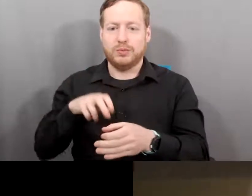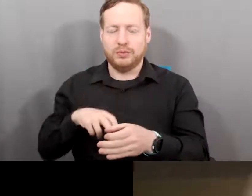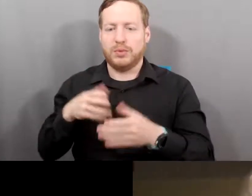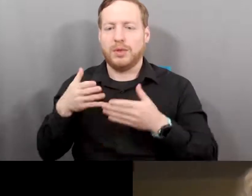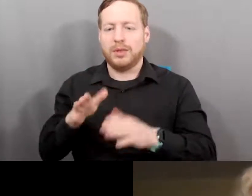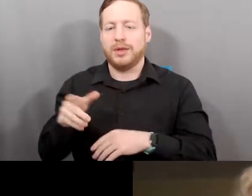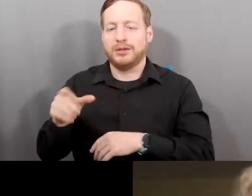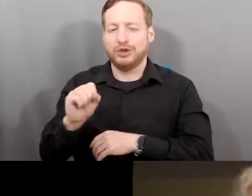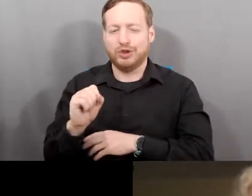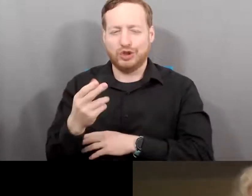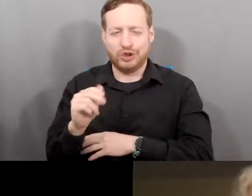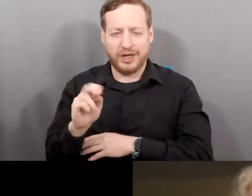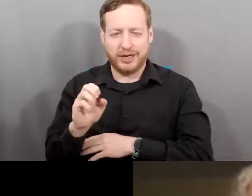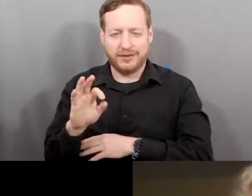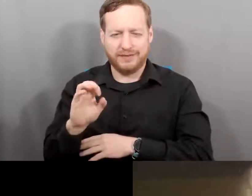in my